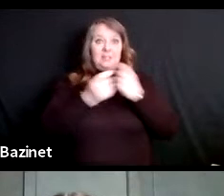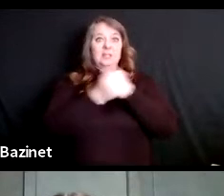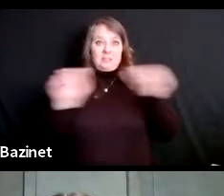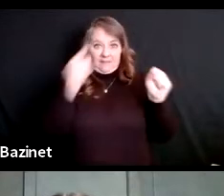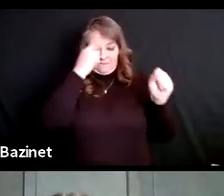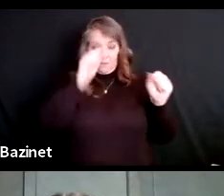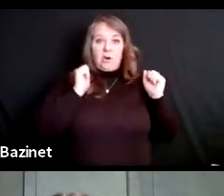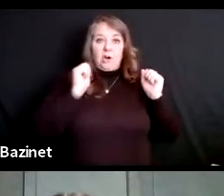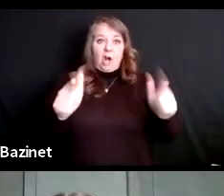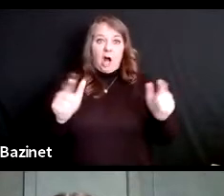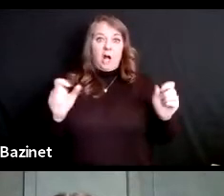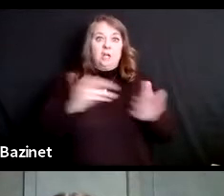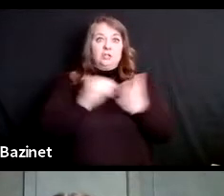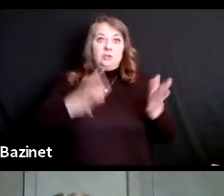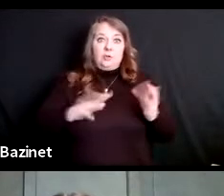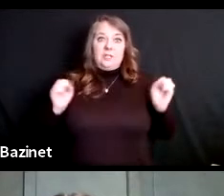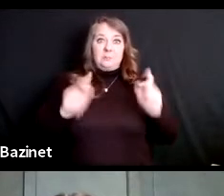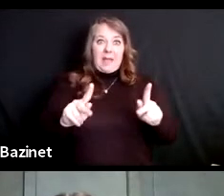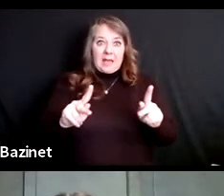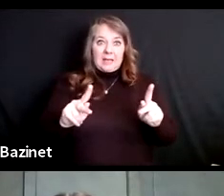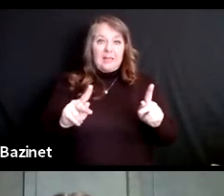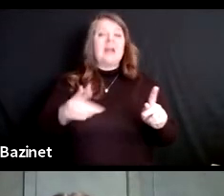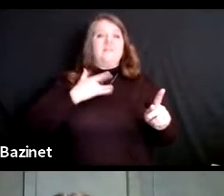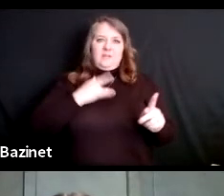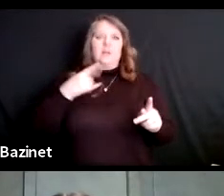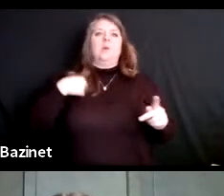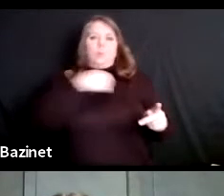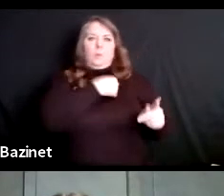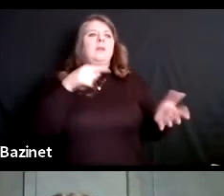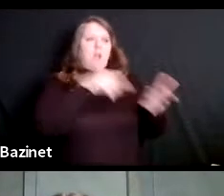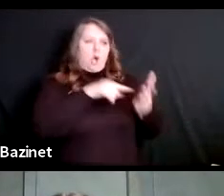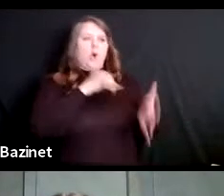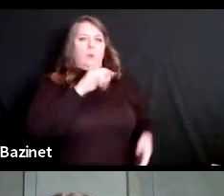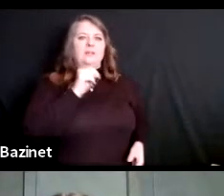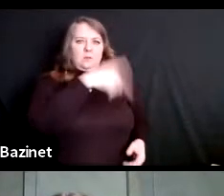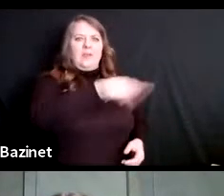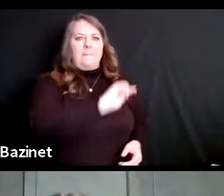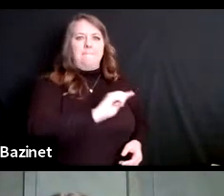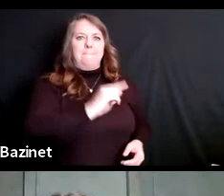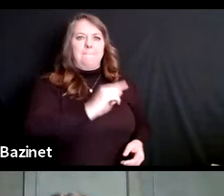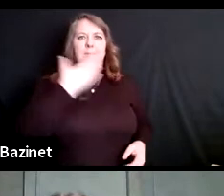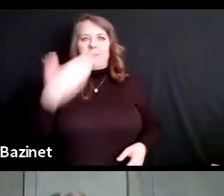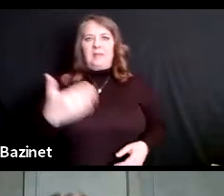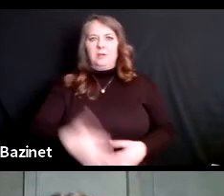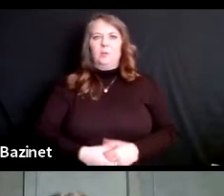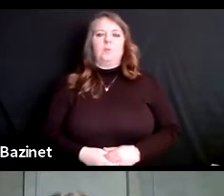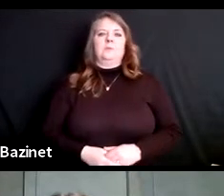to return, I really feel that's what we owe them. Thank you.